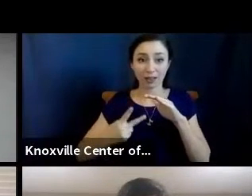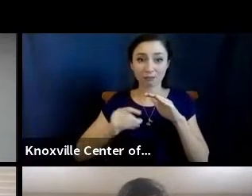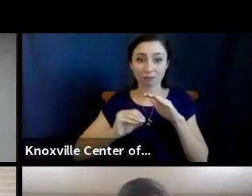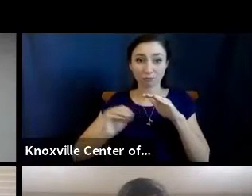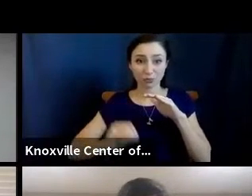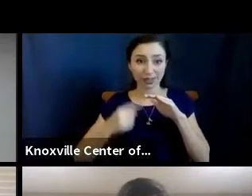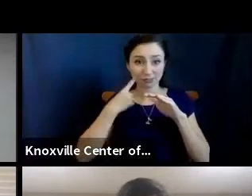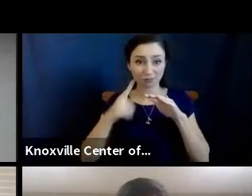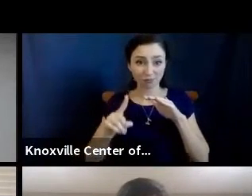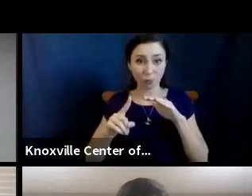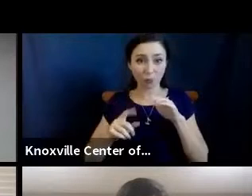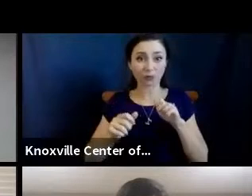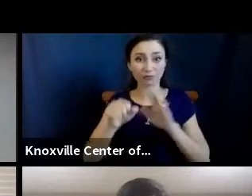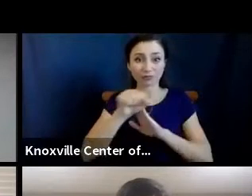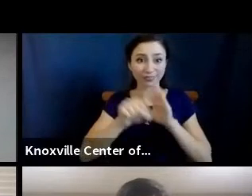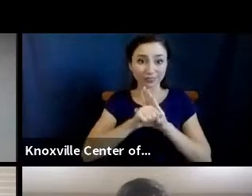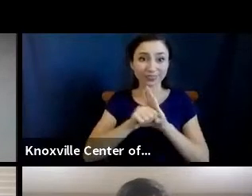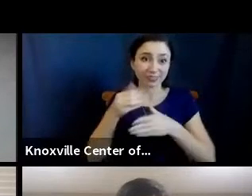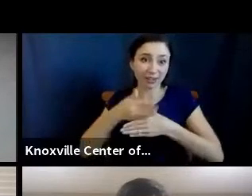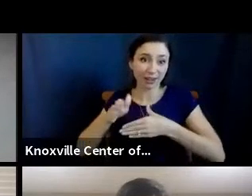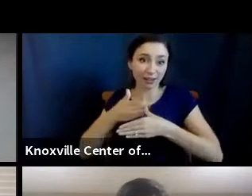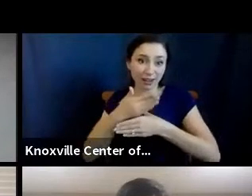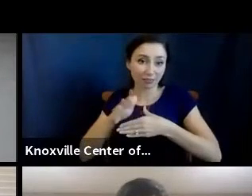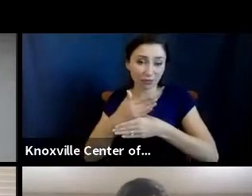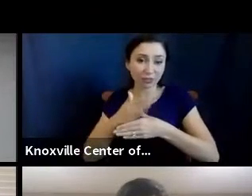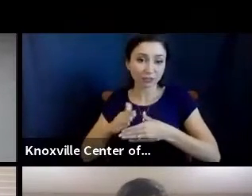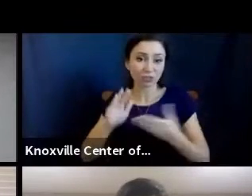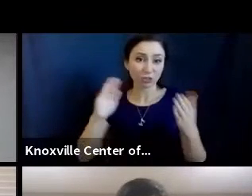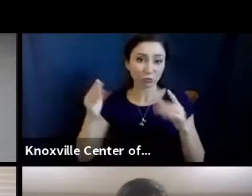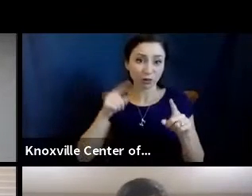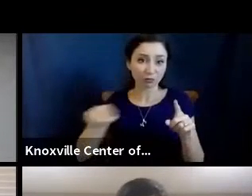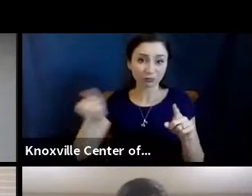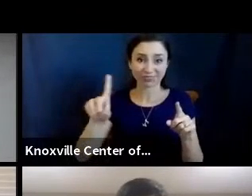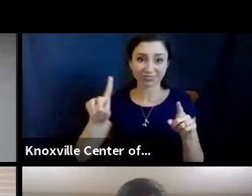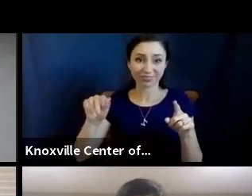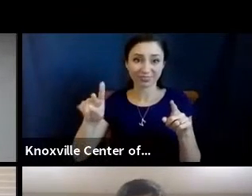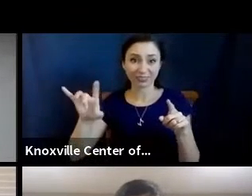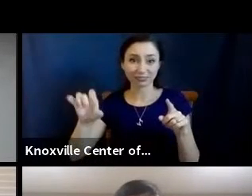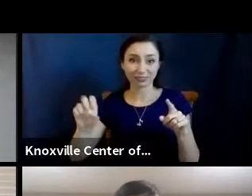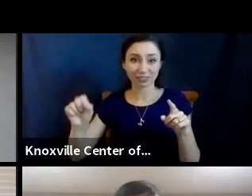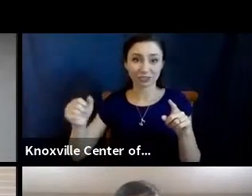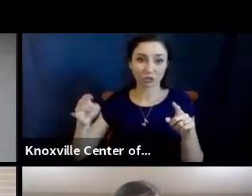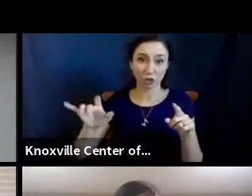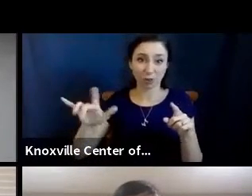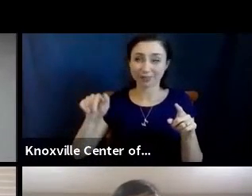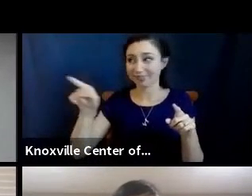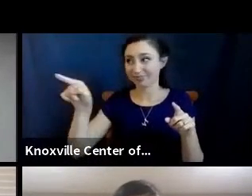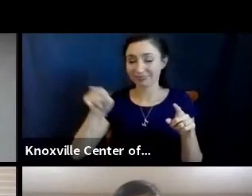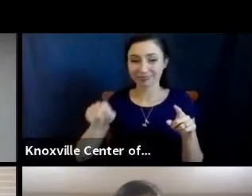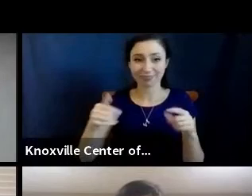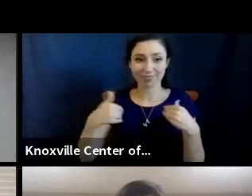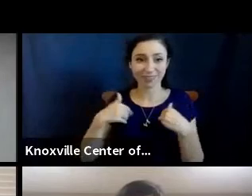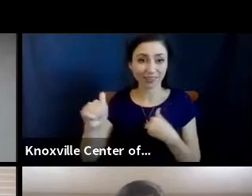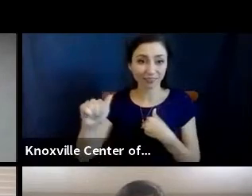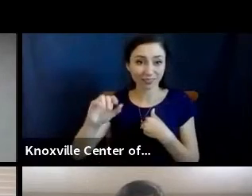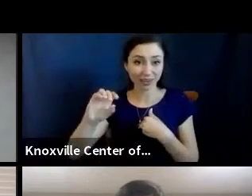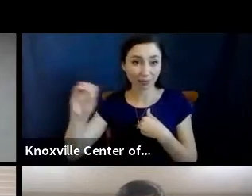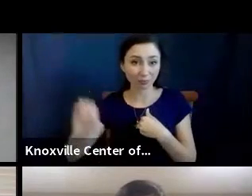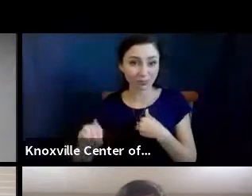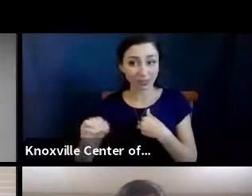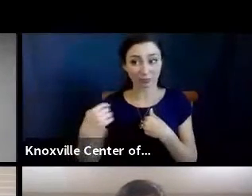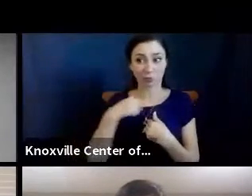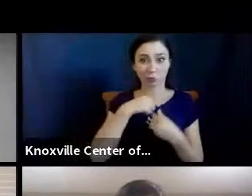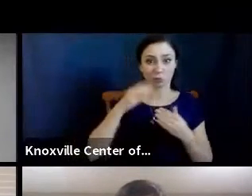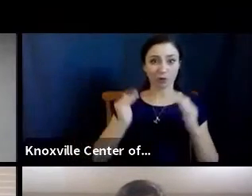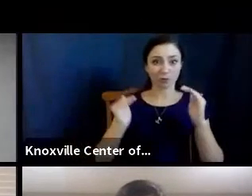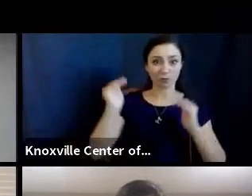the other major urban counties in the state. Davidson and Shelby are at 10 and 13% respectively. So in a situation like this,